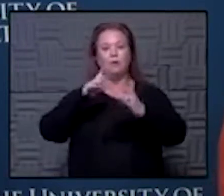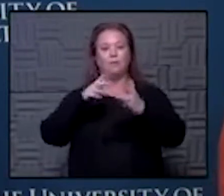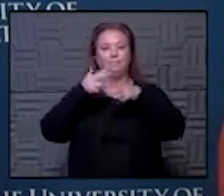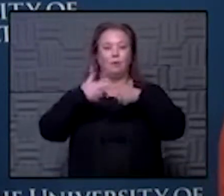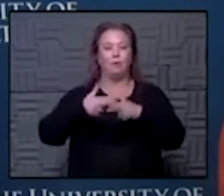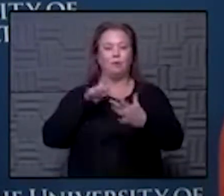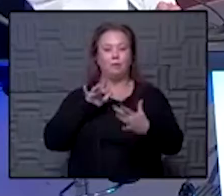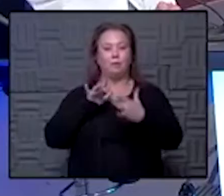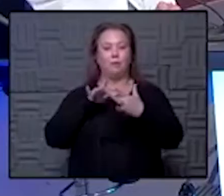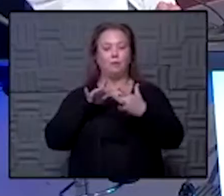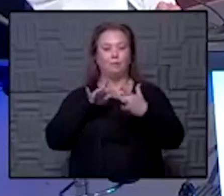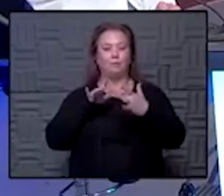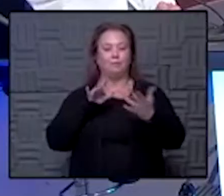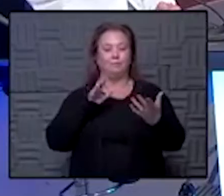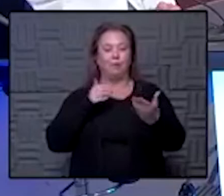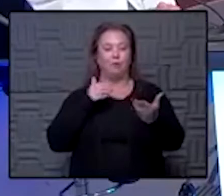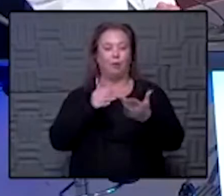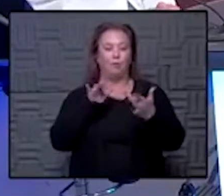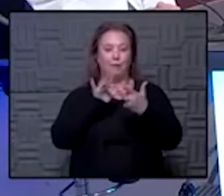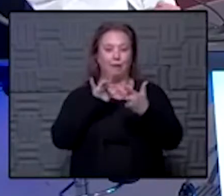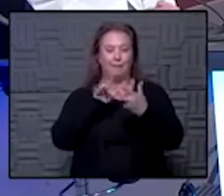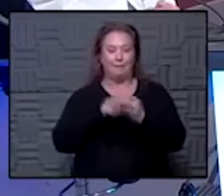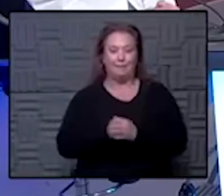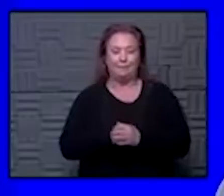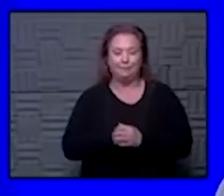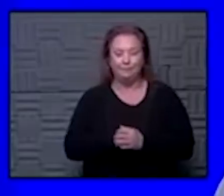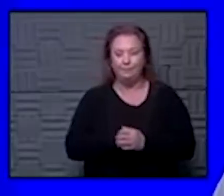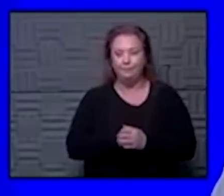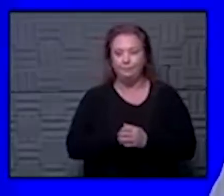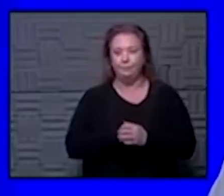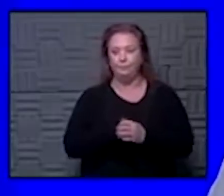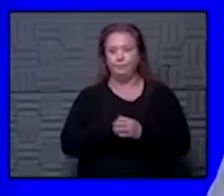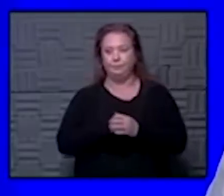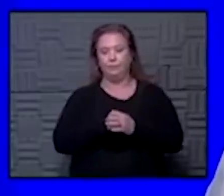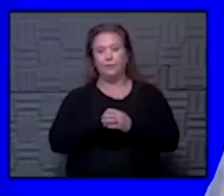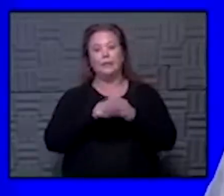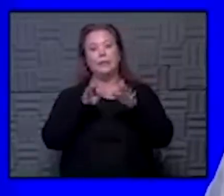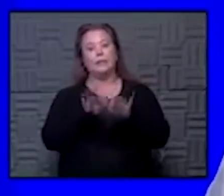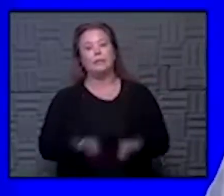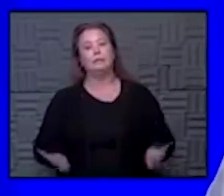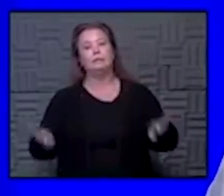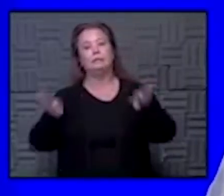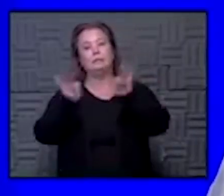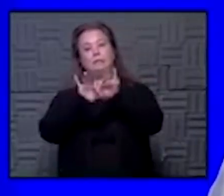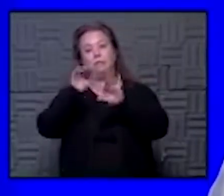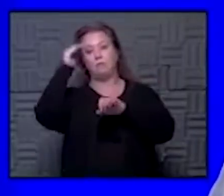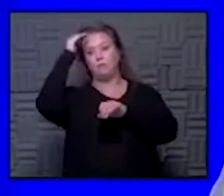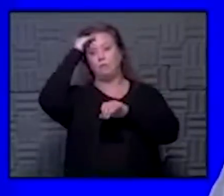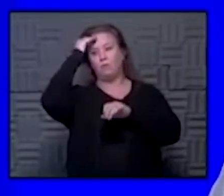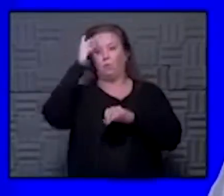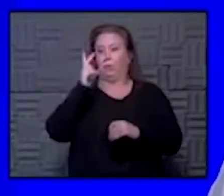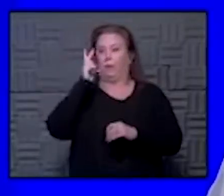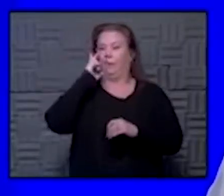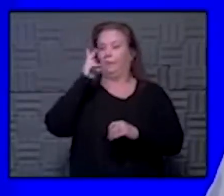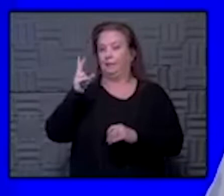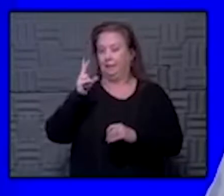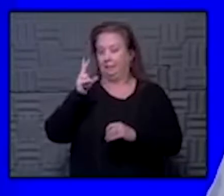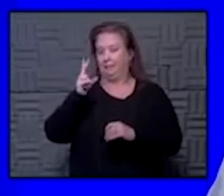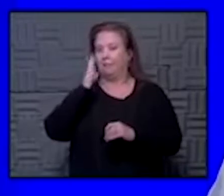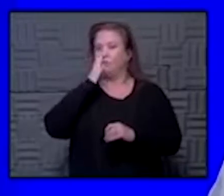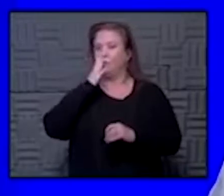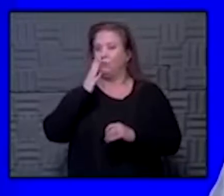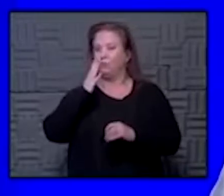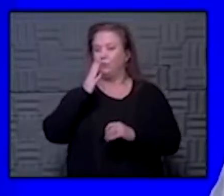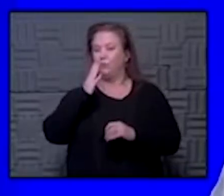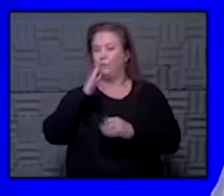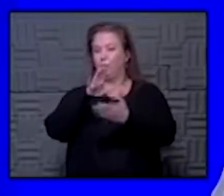contact. And I think it's important to note, too, that, one of the things that we have seen a very good